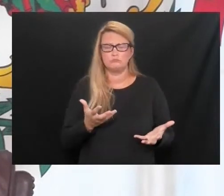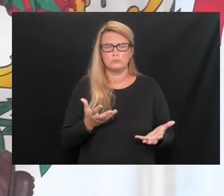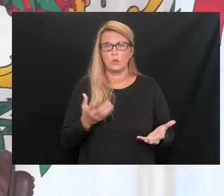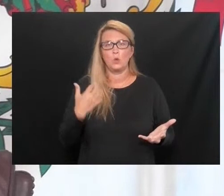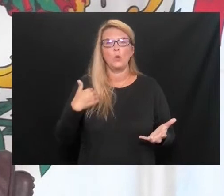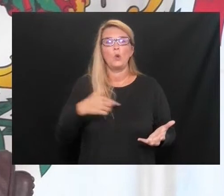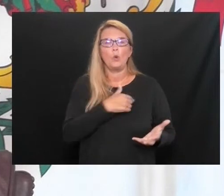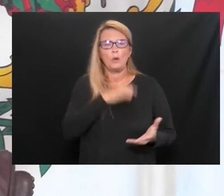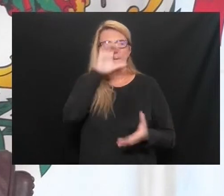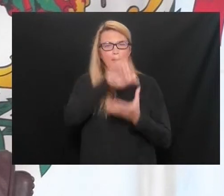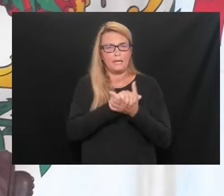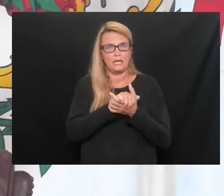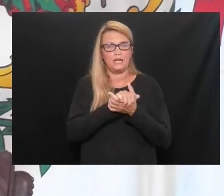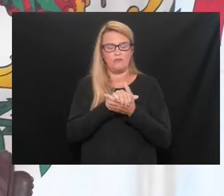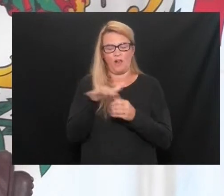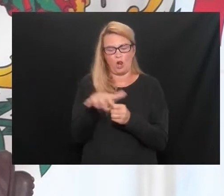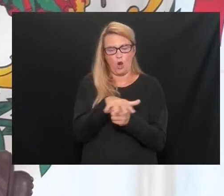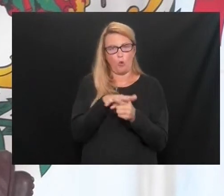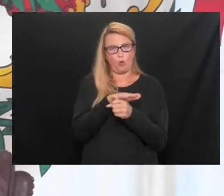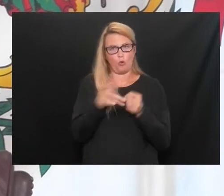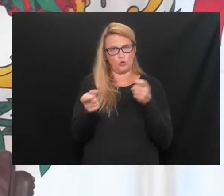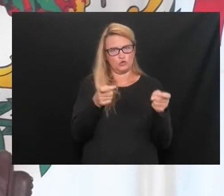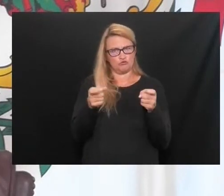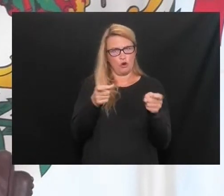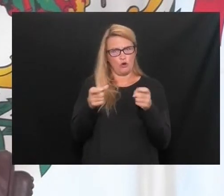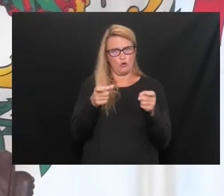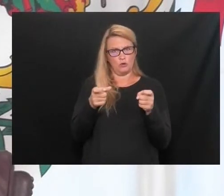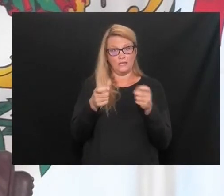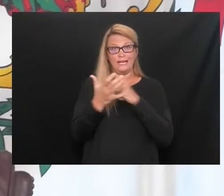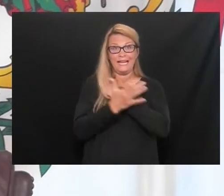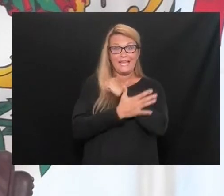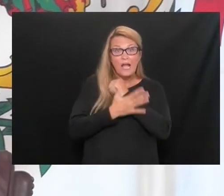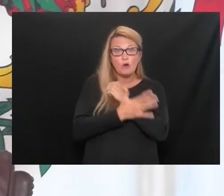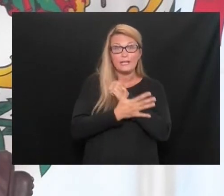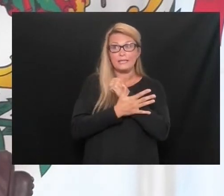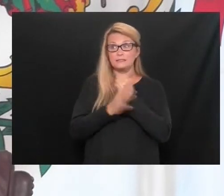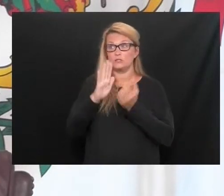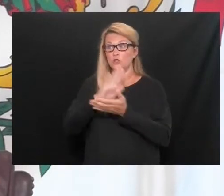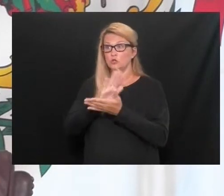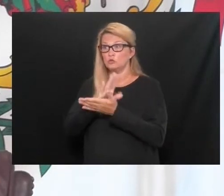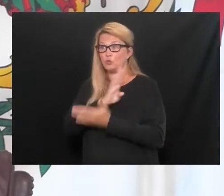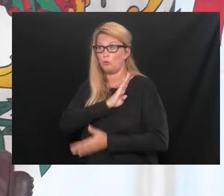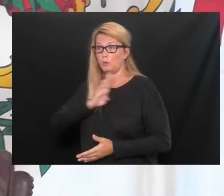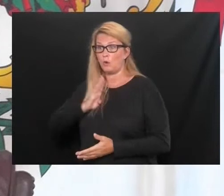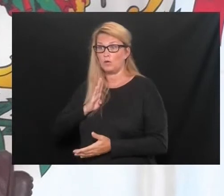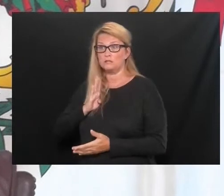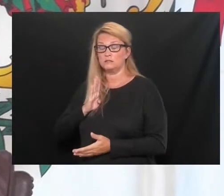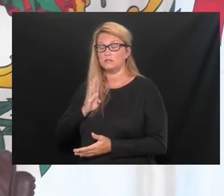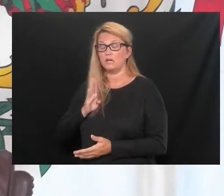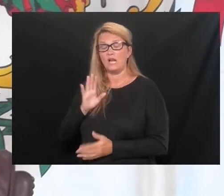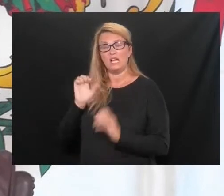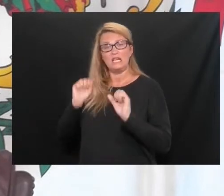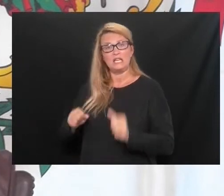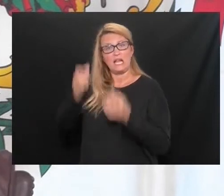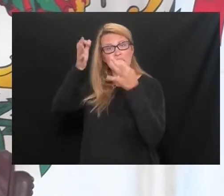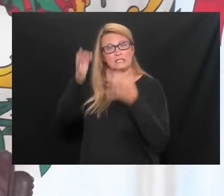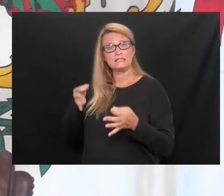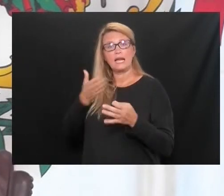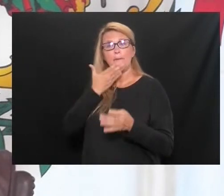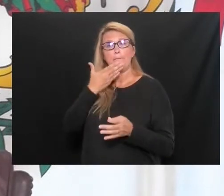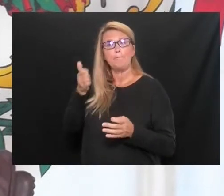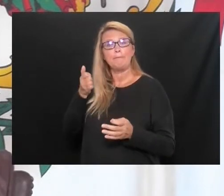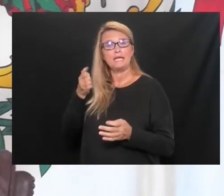local control and our counties and our school boards, and let them make decisions because they know what's going on right there